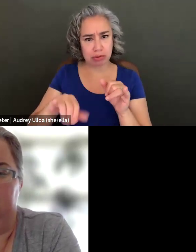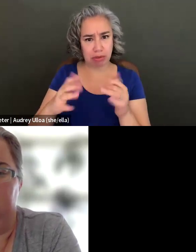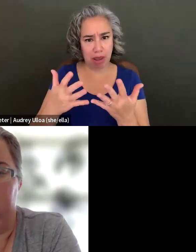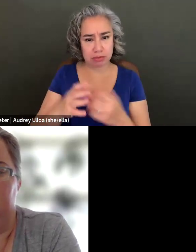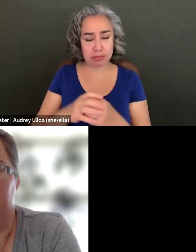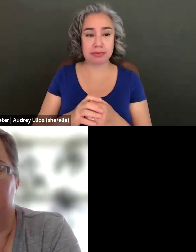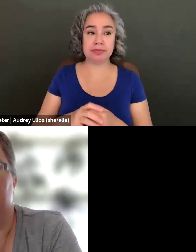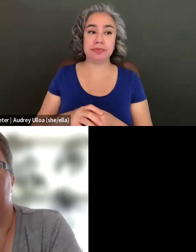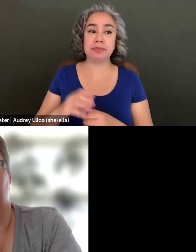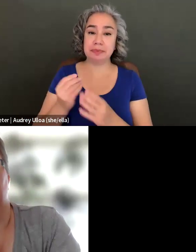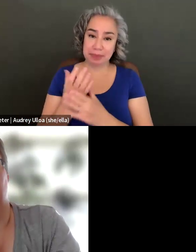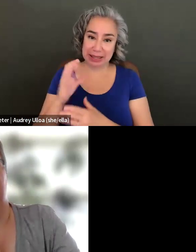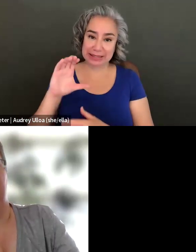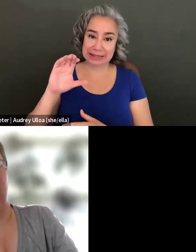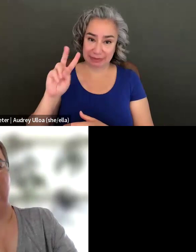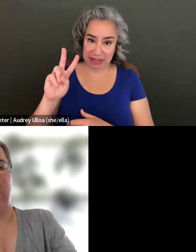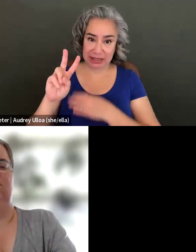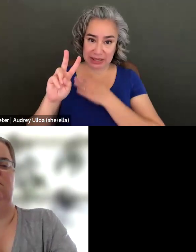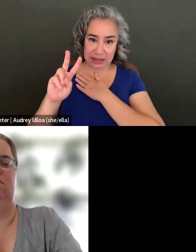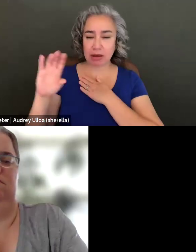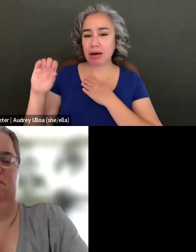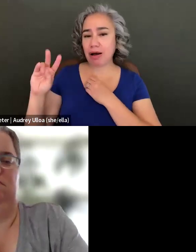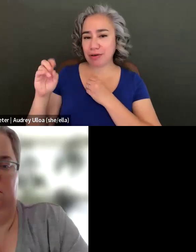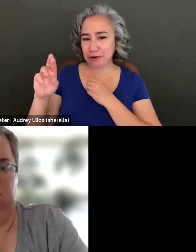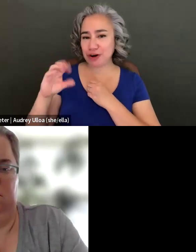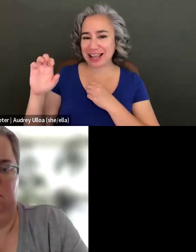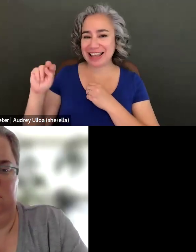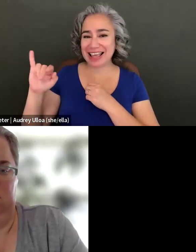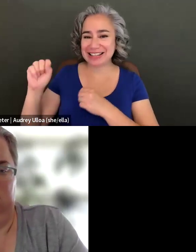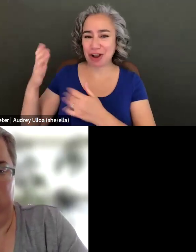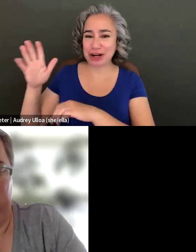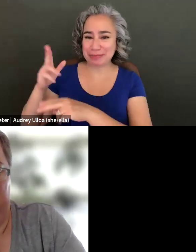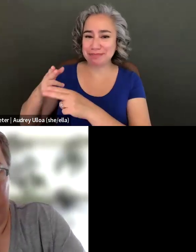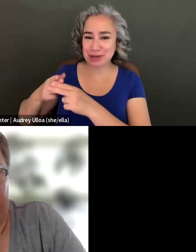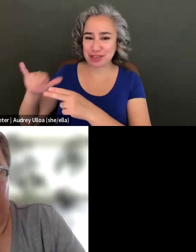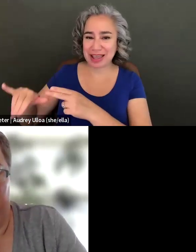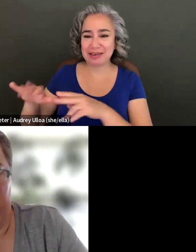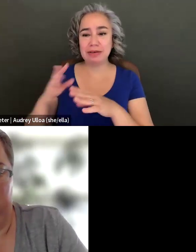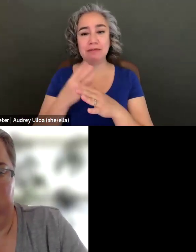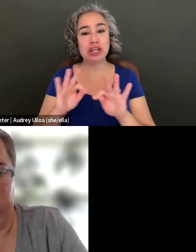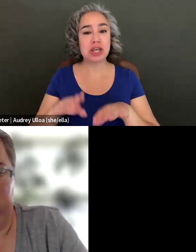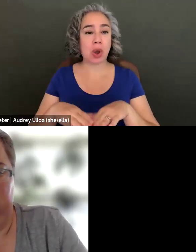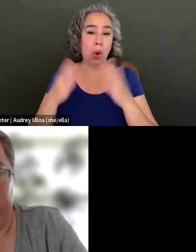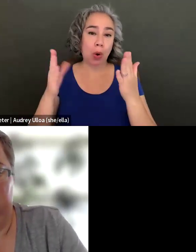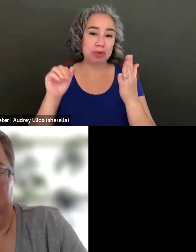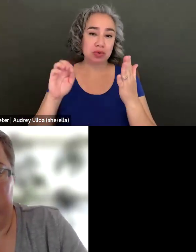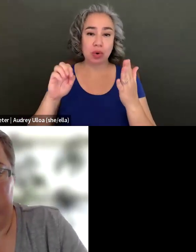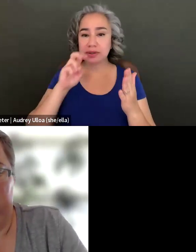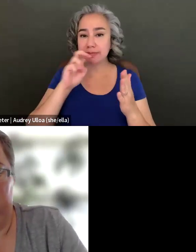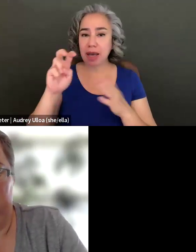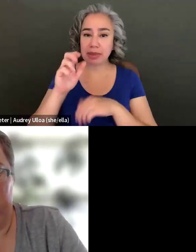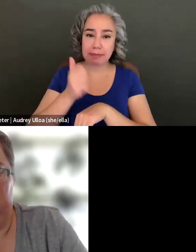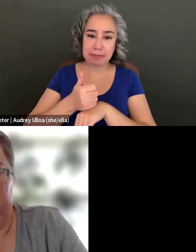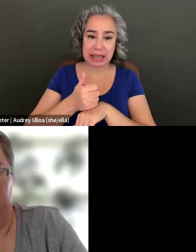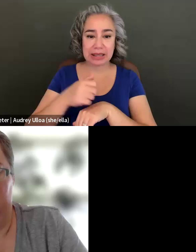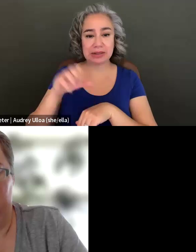used Plant CV, introduced briefly by Oliver and Ennis as well. It is a free open source Python-based image analysis software